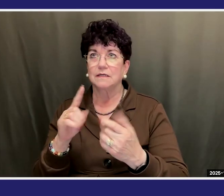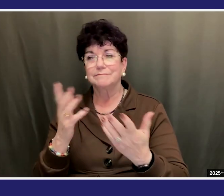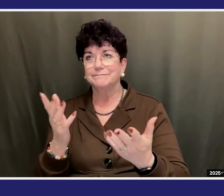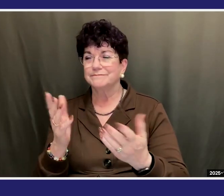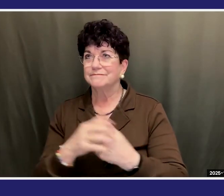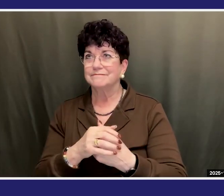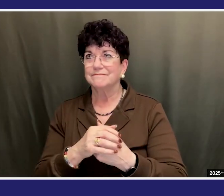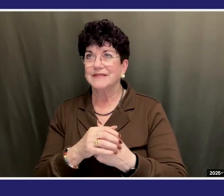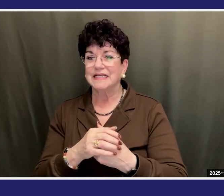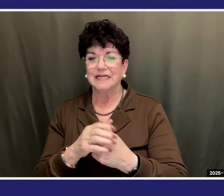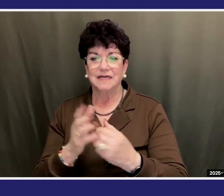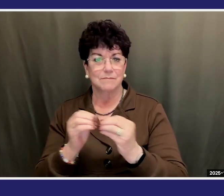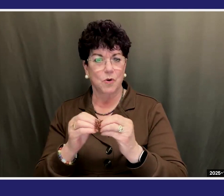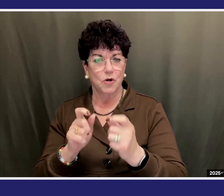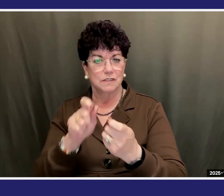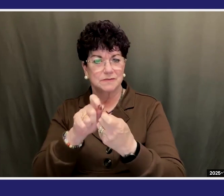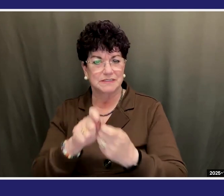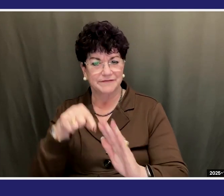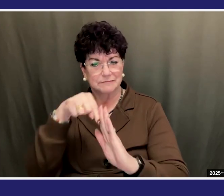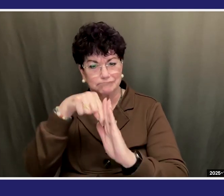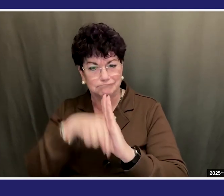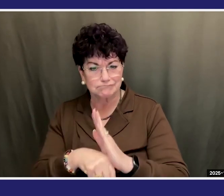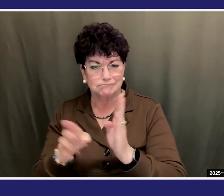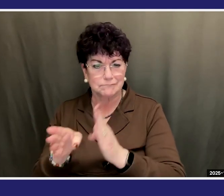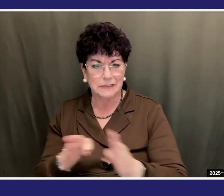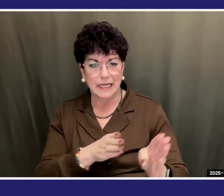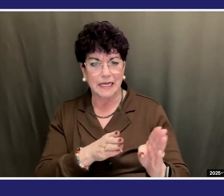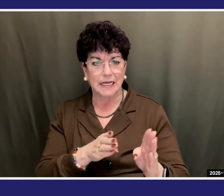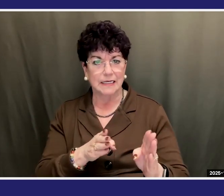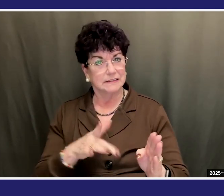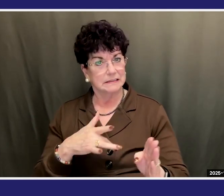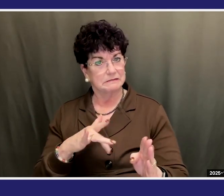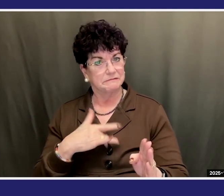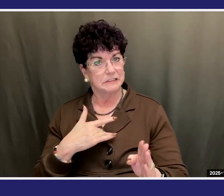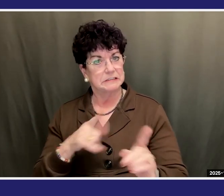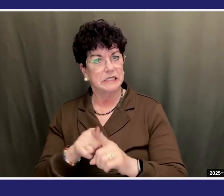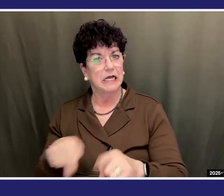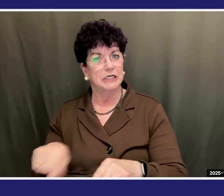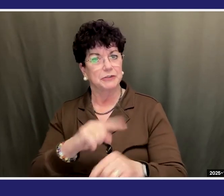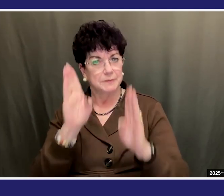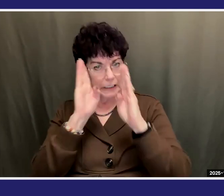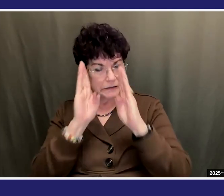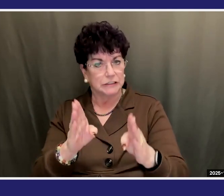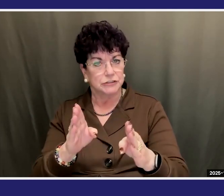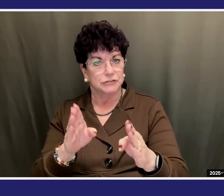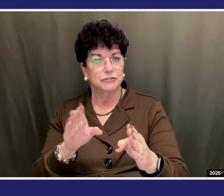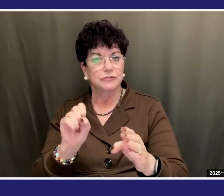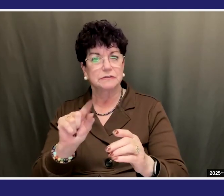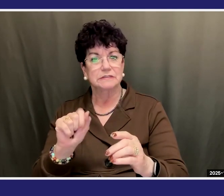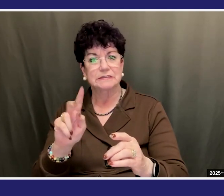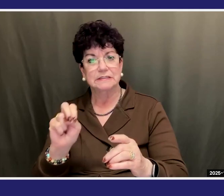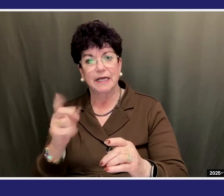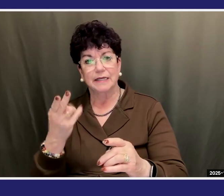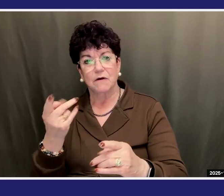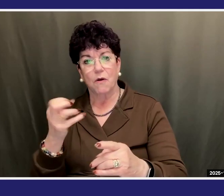this more detailed plan. This feels very responsive to stakeholders' feedback in the past,